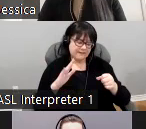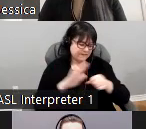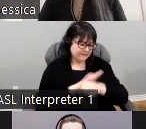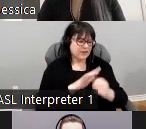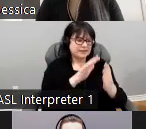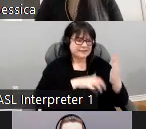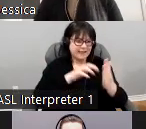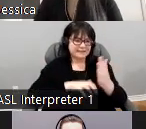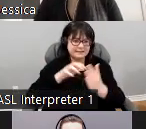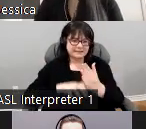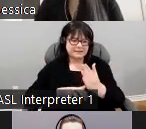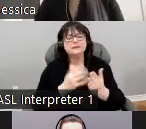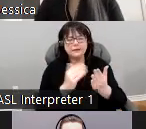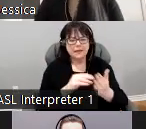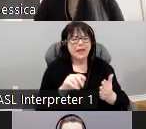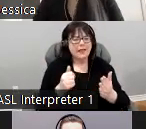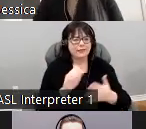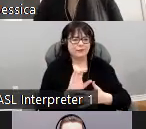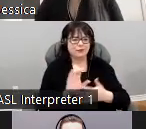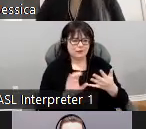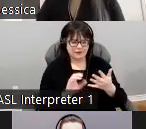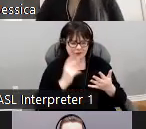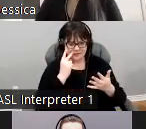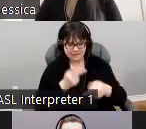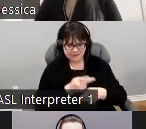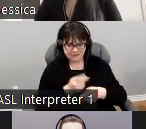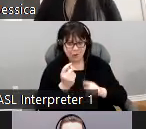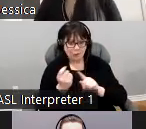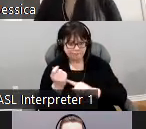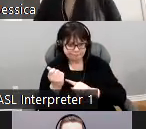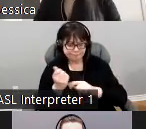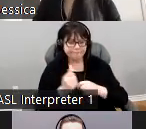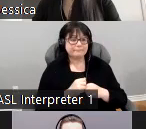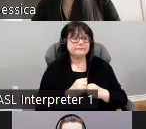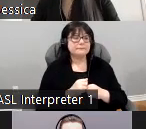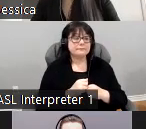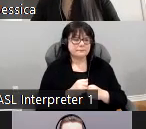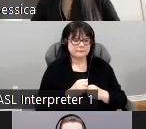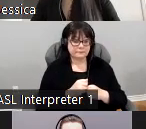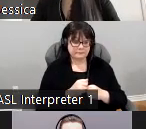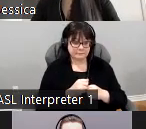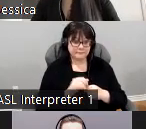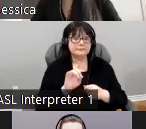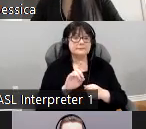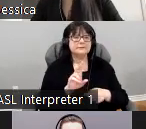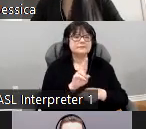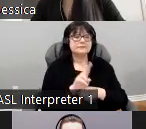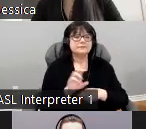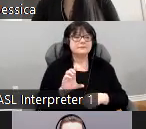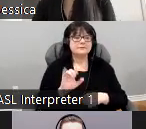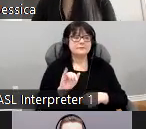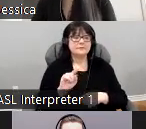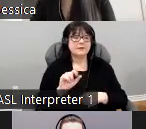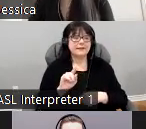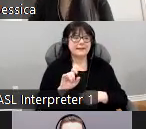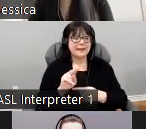specific criteria to help us narrow it down. We then also did a hand search of citation lists to make sure that we